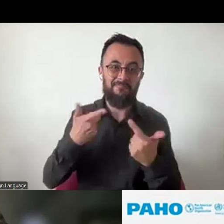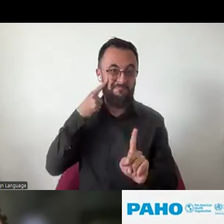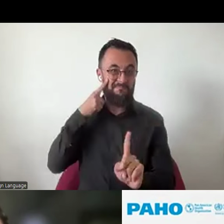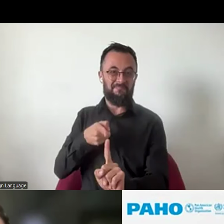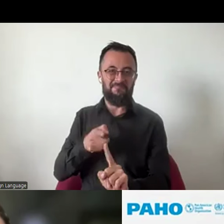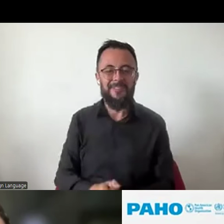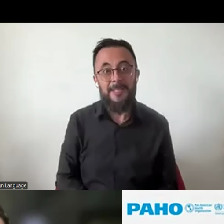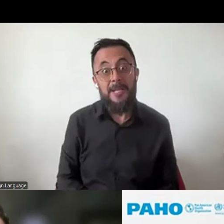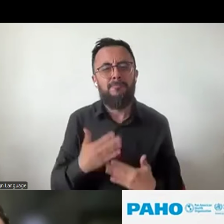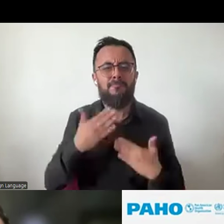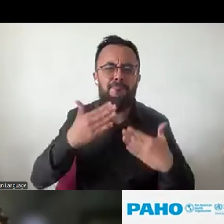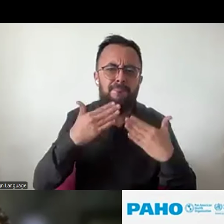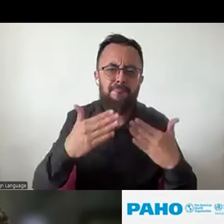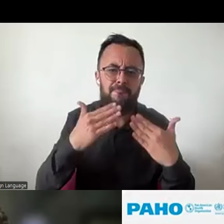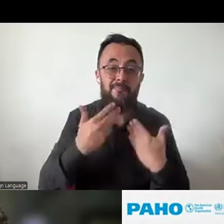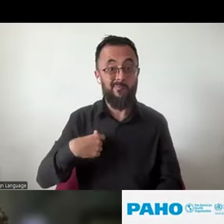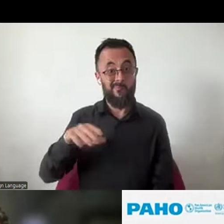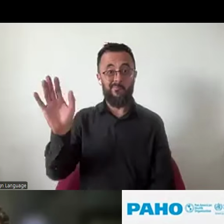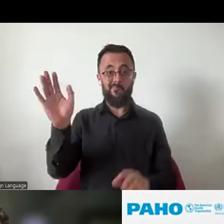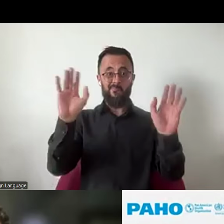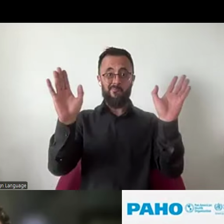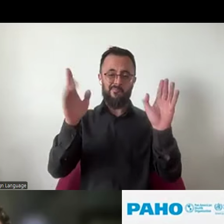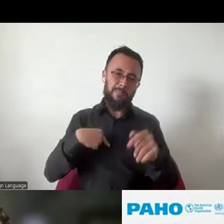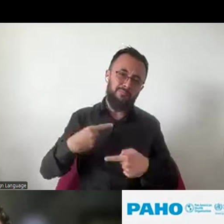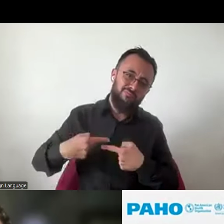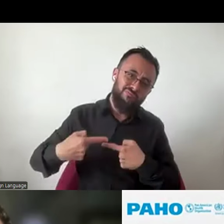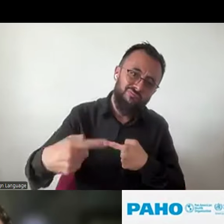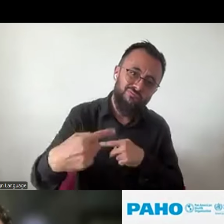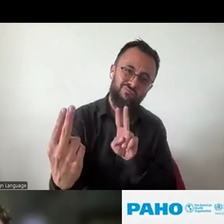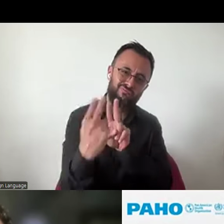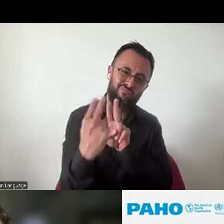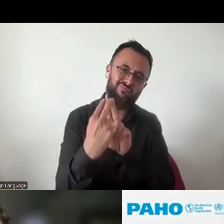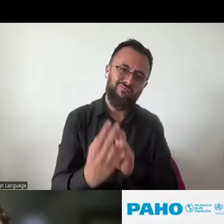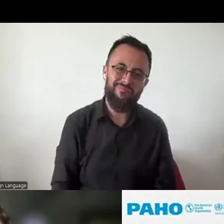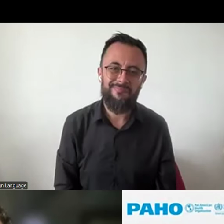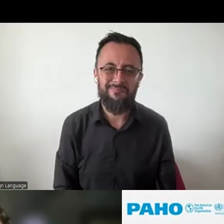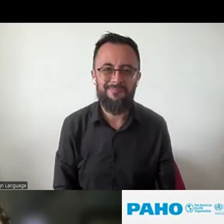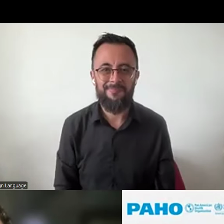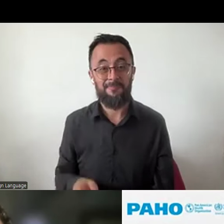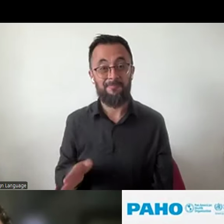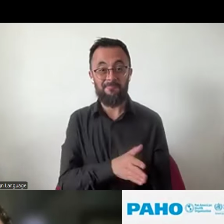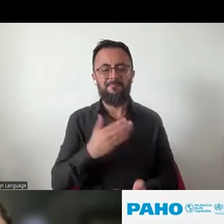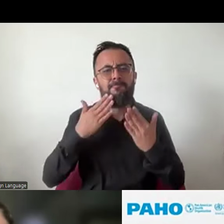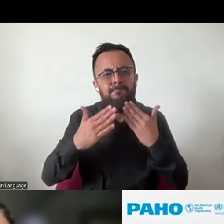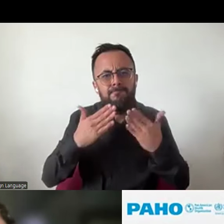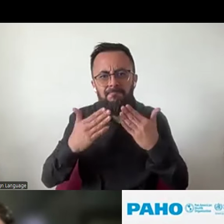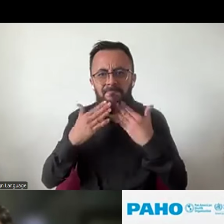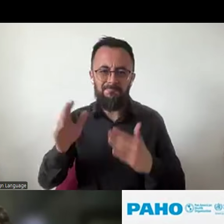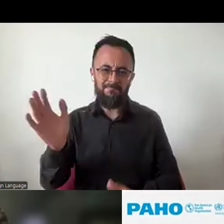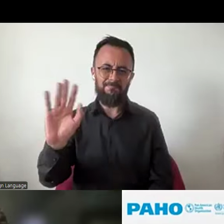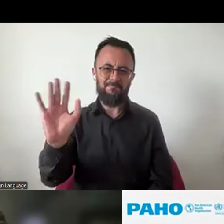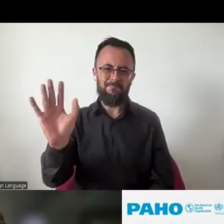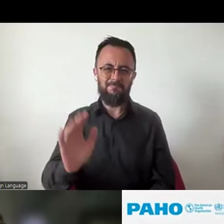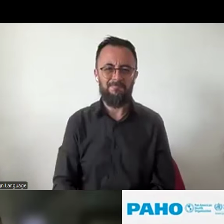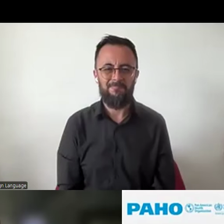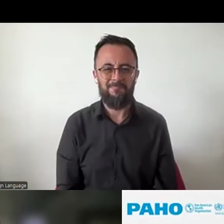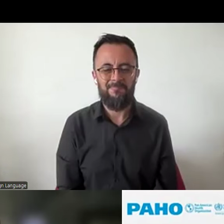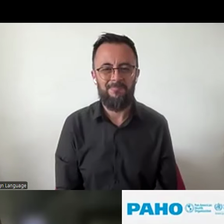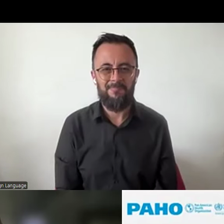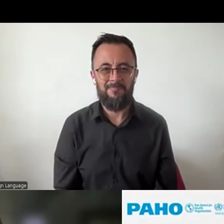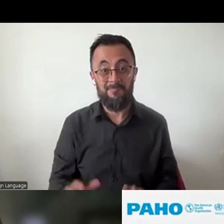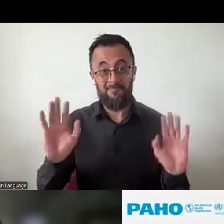with disabilities. Thank you very Muchas much. See you next gracias. time. Gracias, Thank you Gustavo. very much. Thank you, Gustavo. Ciao, que tengan un buen